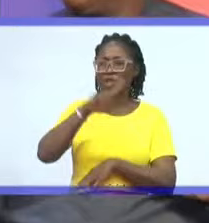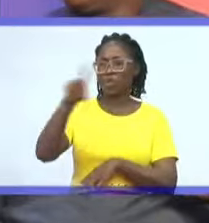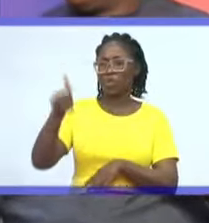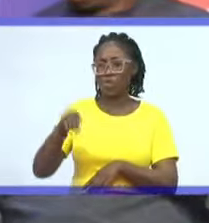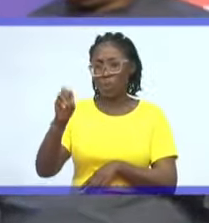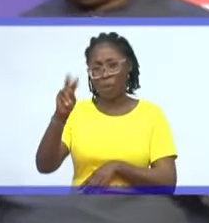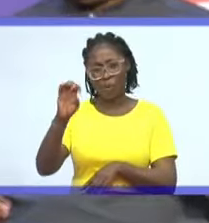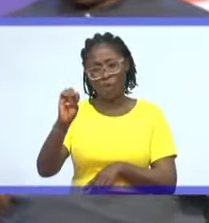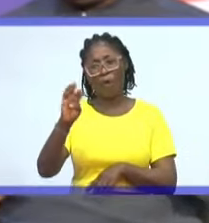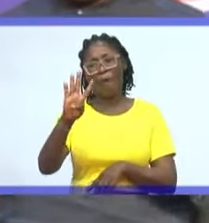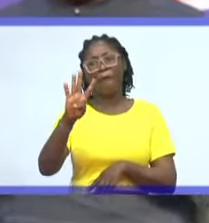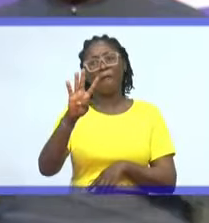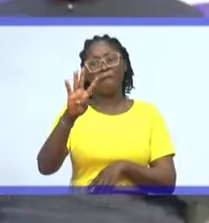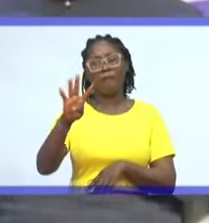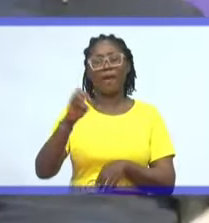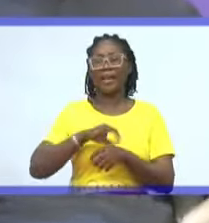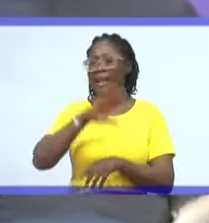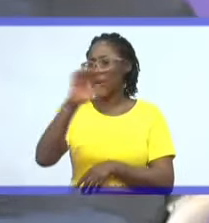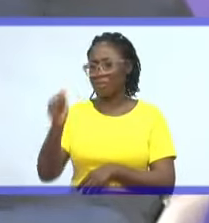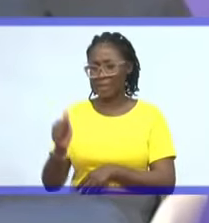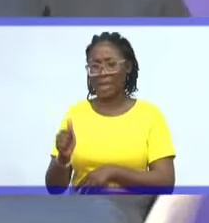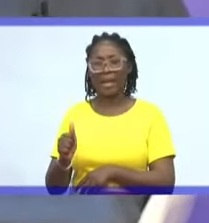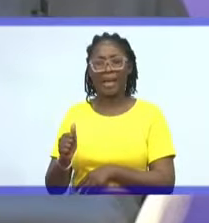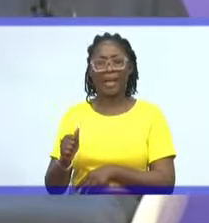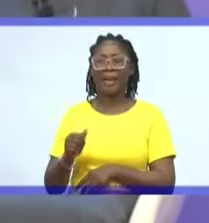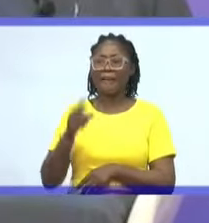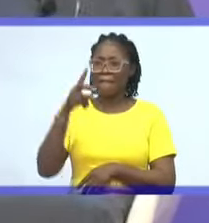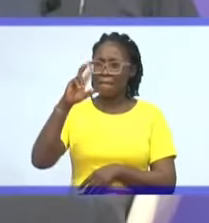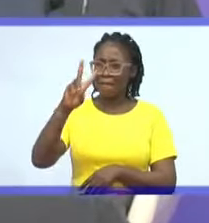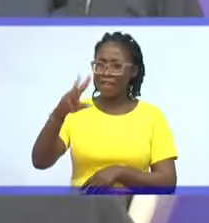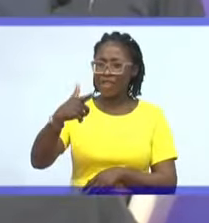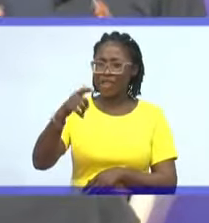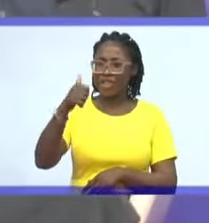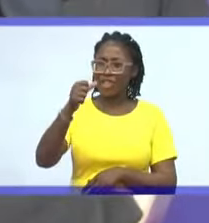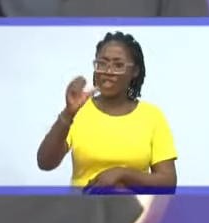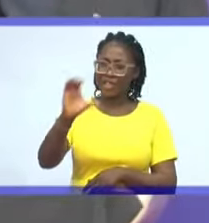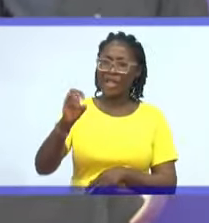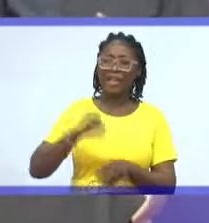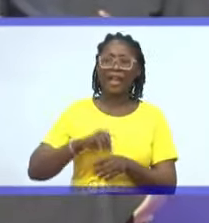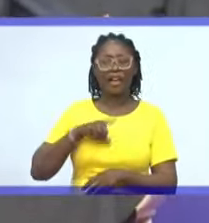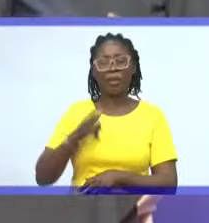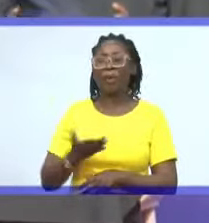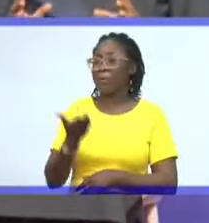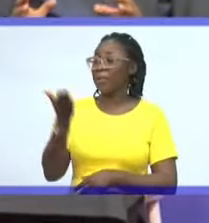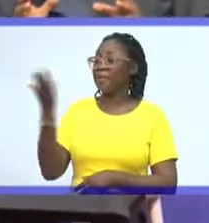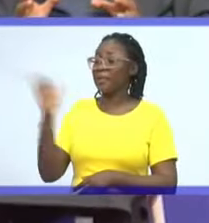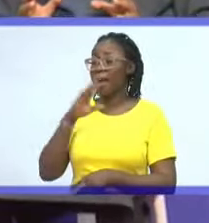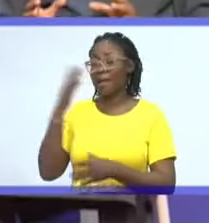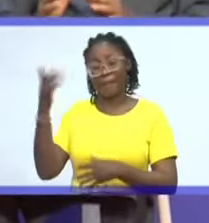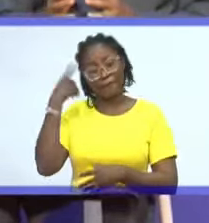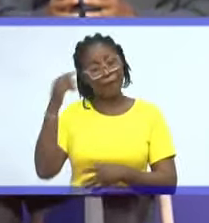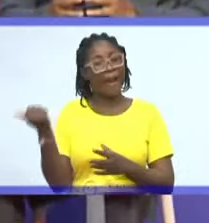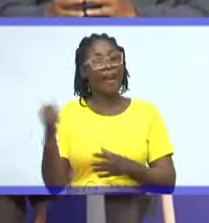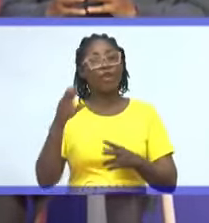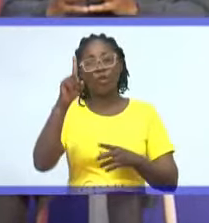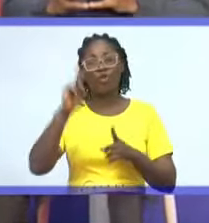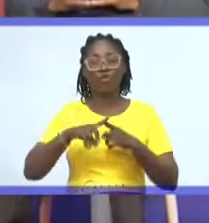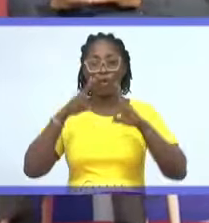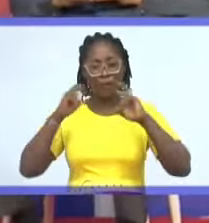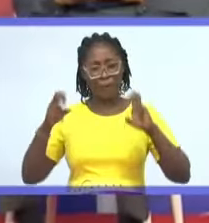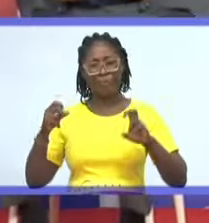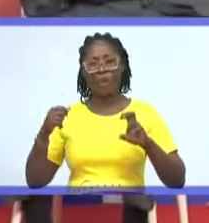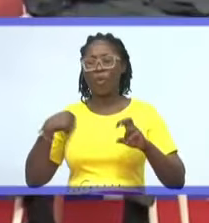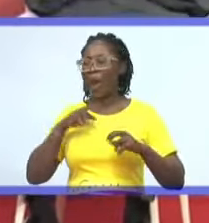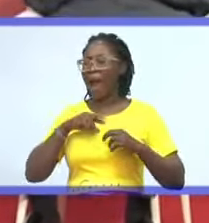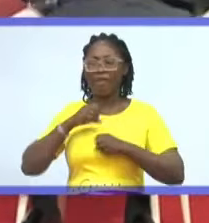around. These things are there for anybody to verify. In summary, we have suffered the